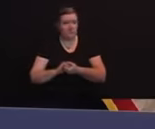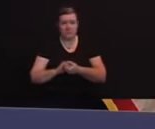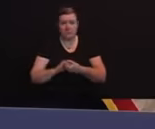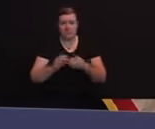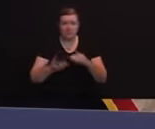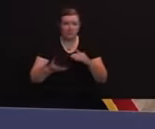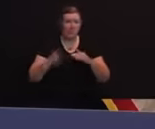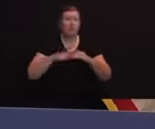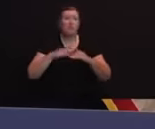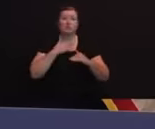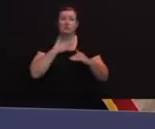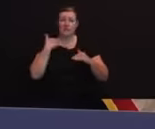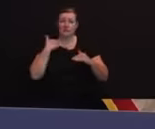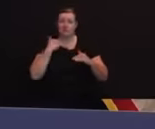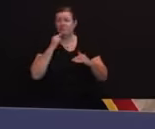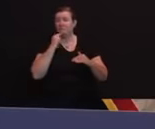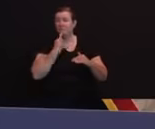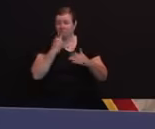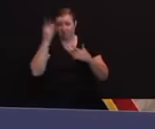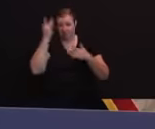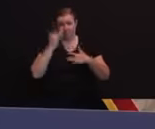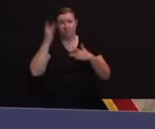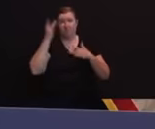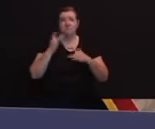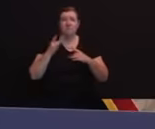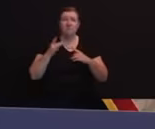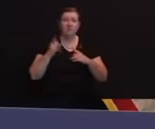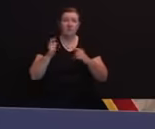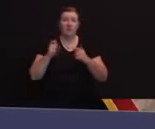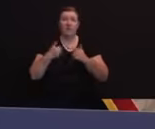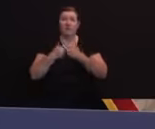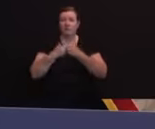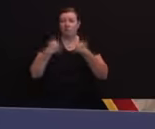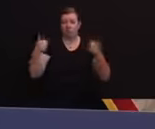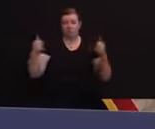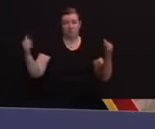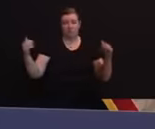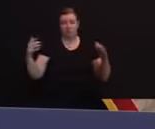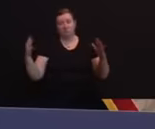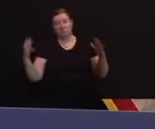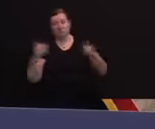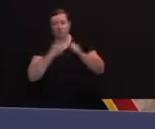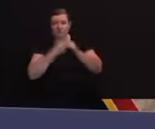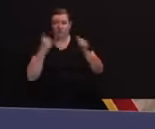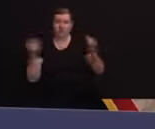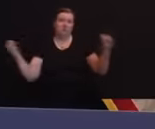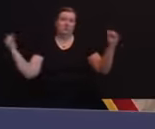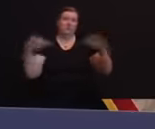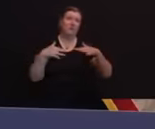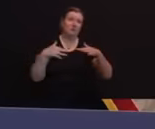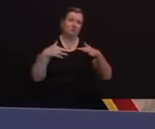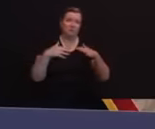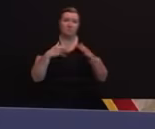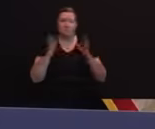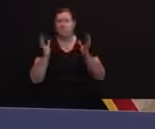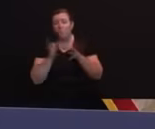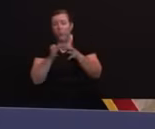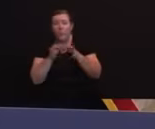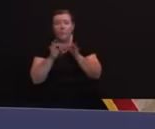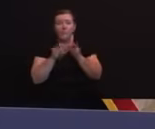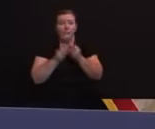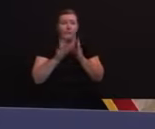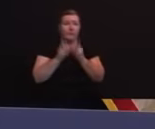COVID-19 should avoid gatherings with individuals that they don't live with. Small family gatherings are a significant driver